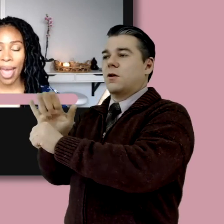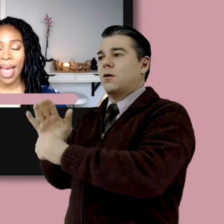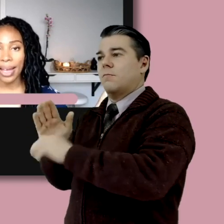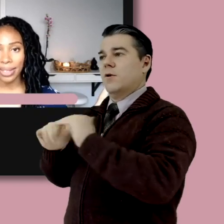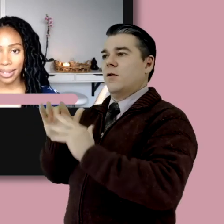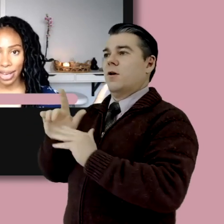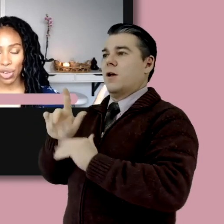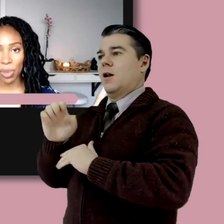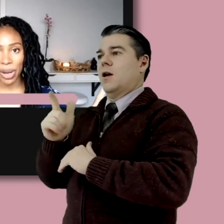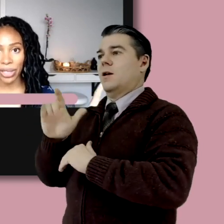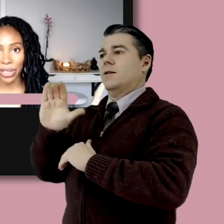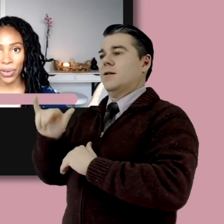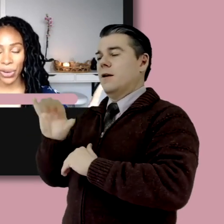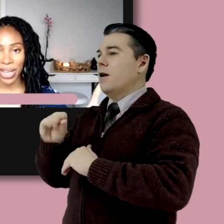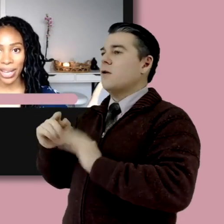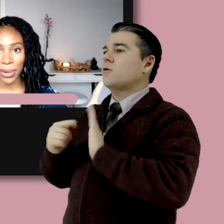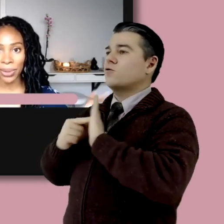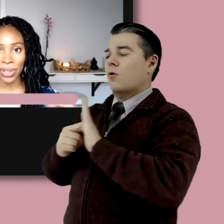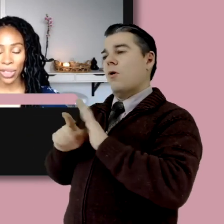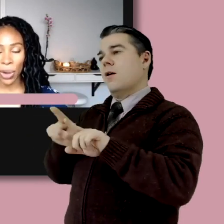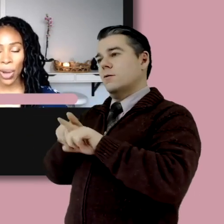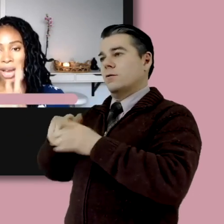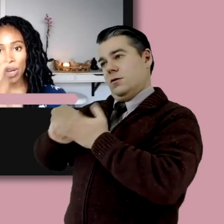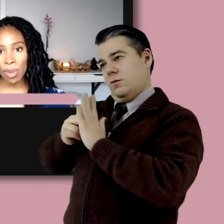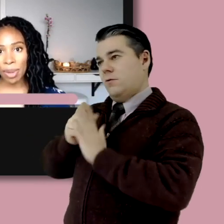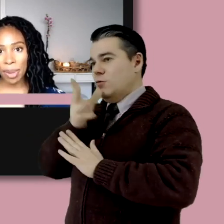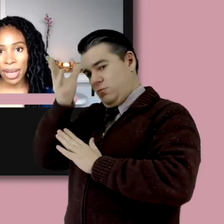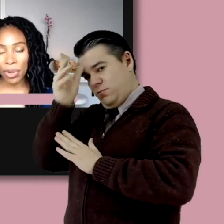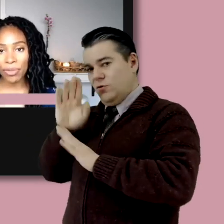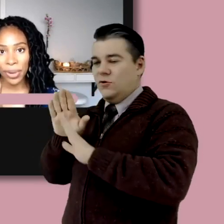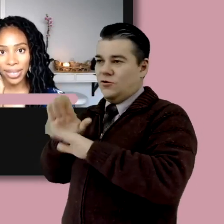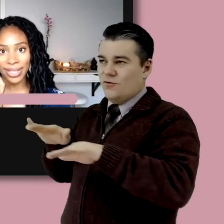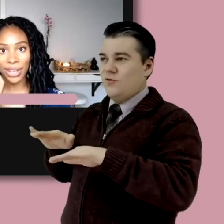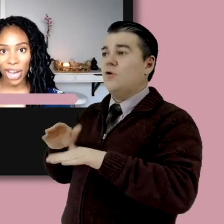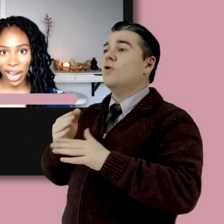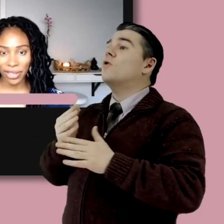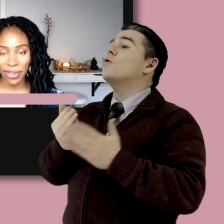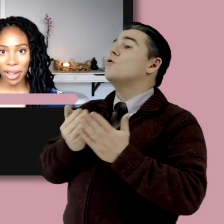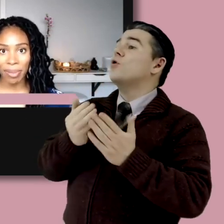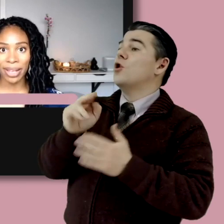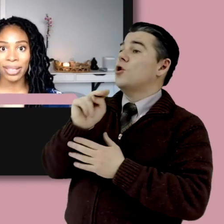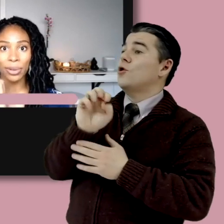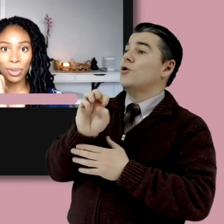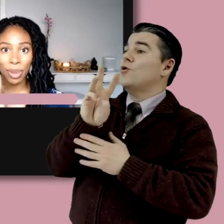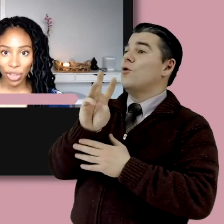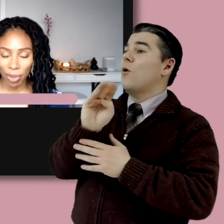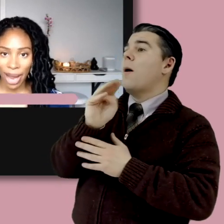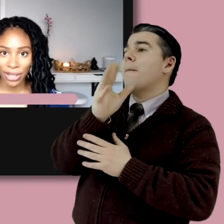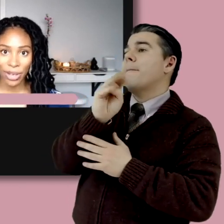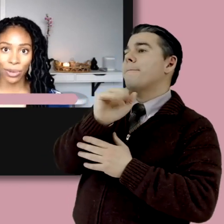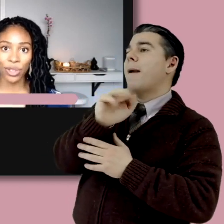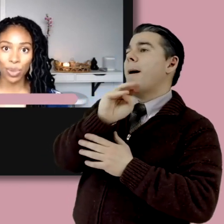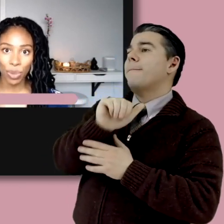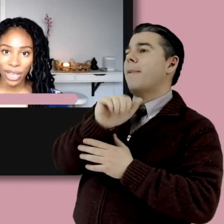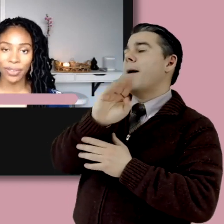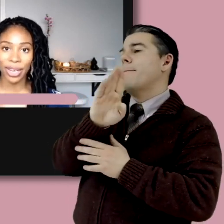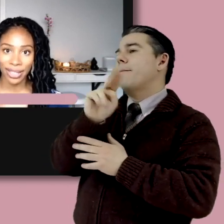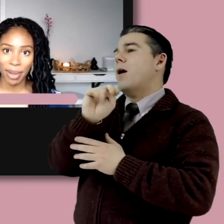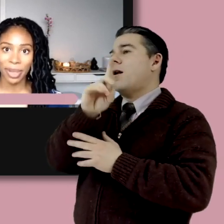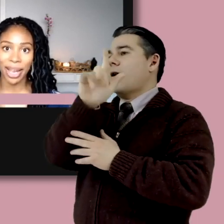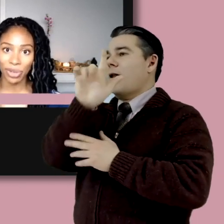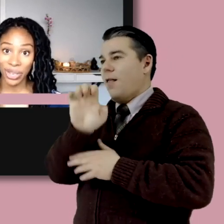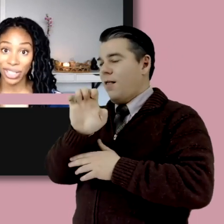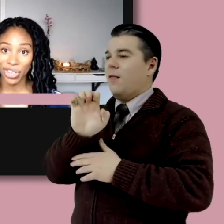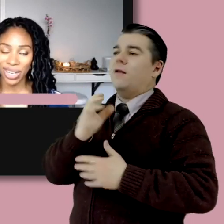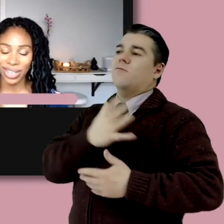up as intentional parents for their kiddos. So New Mama Bundle focuses on child development, those major milestones, breastfeeding,